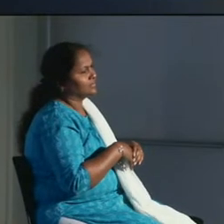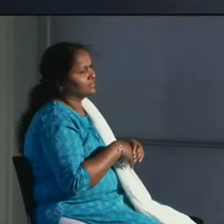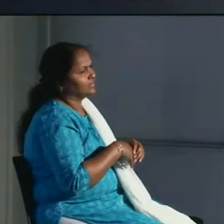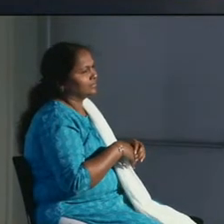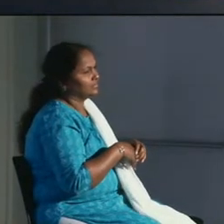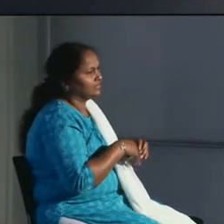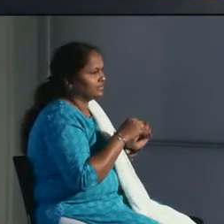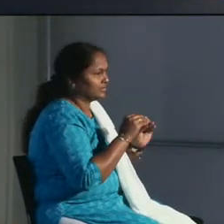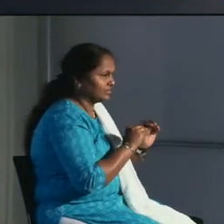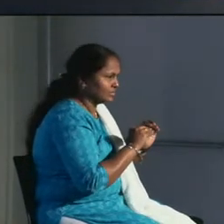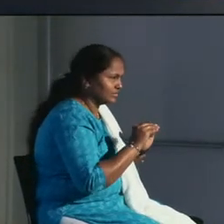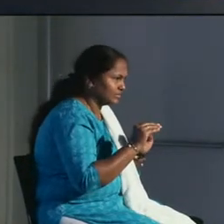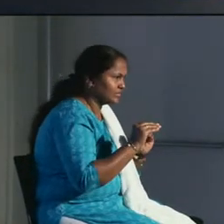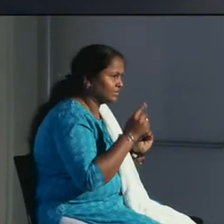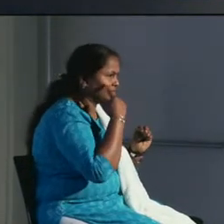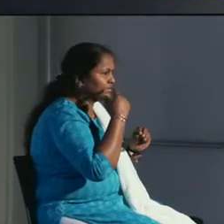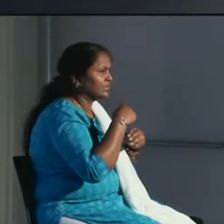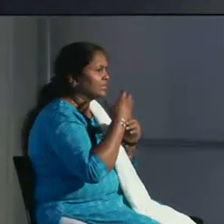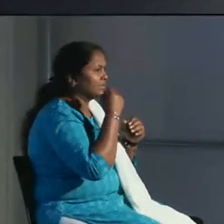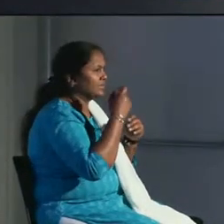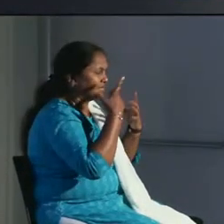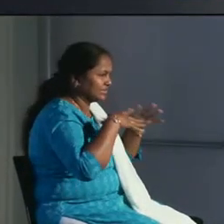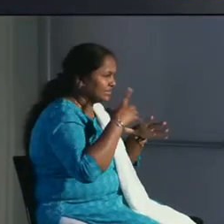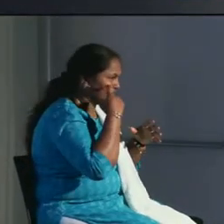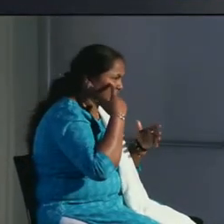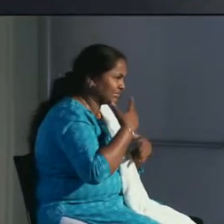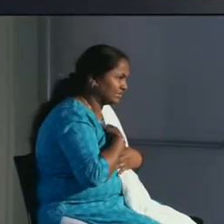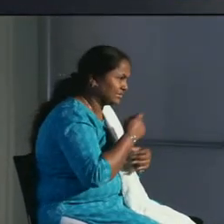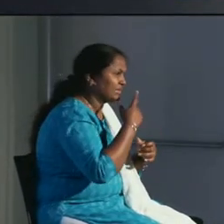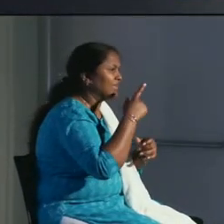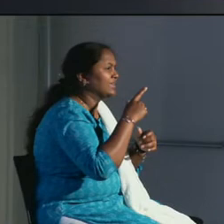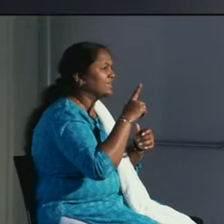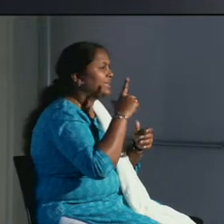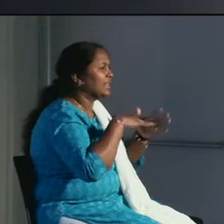We just moved to the next slide. By Sadbhavna Trust in Lucknow.